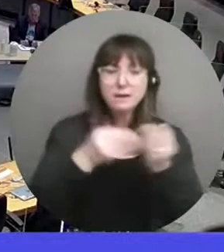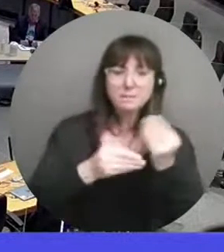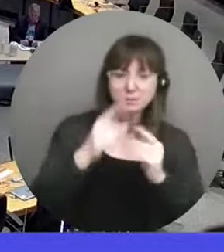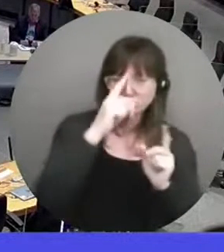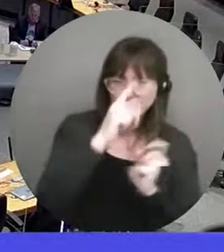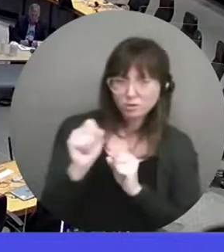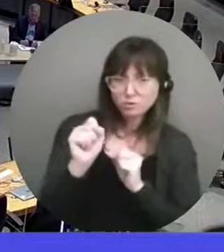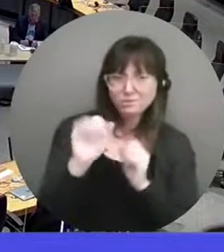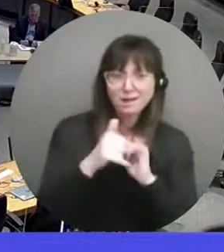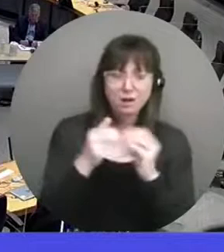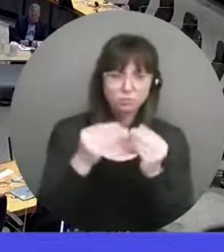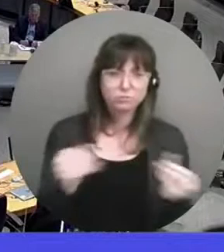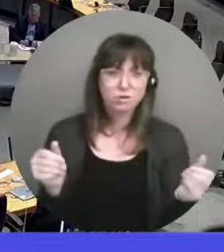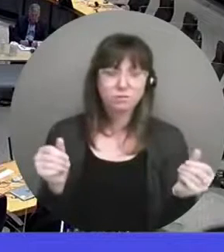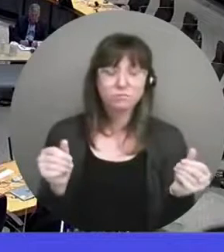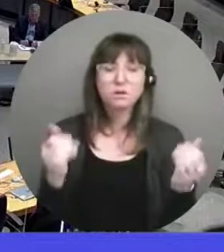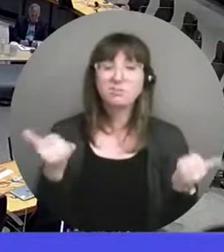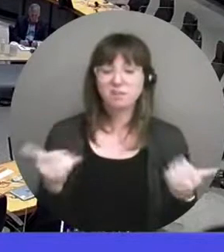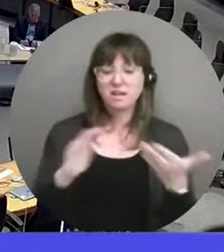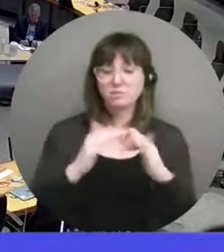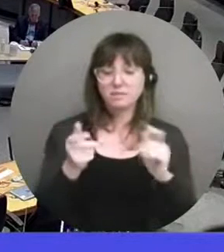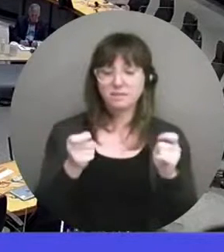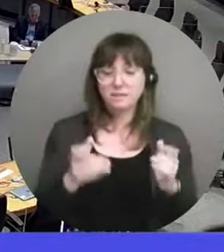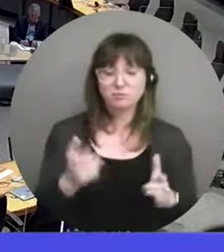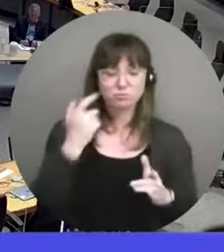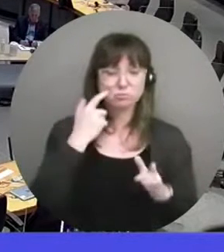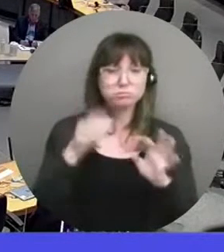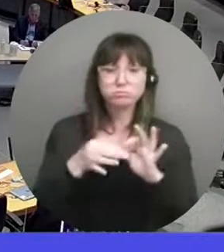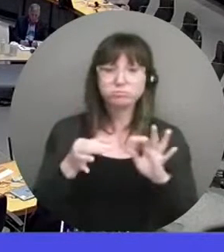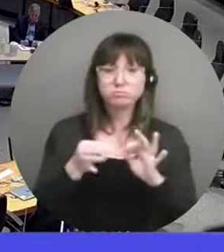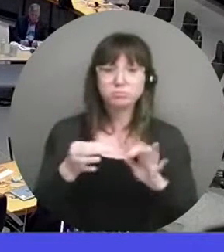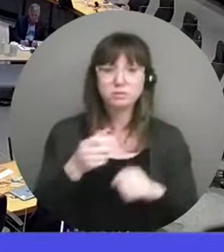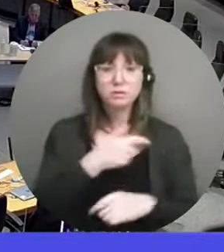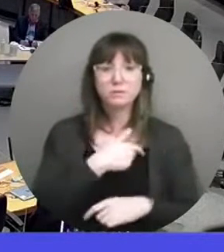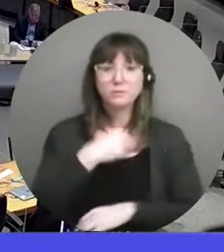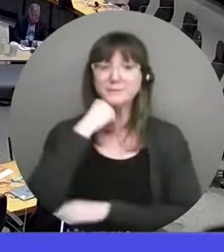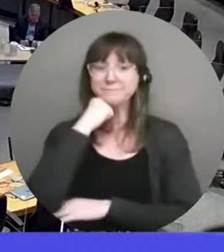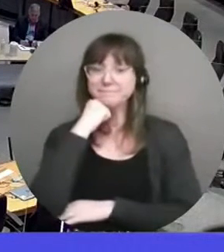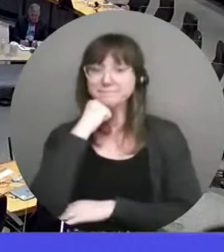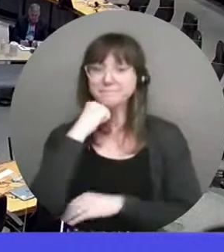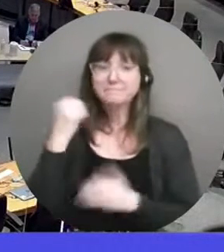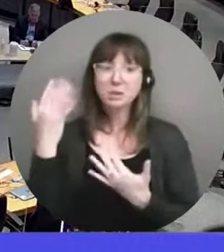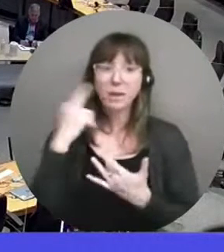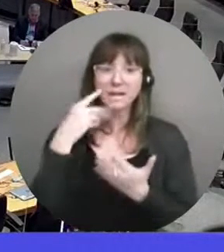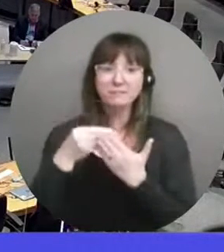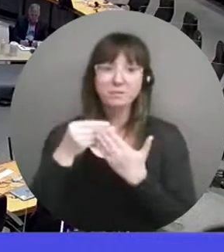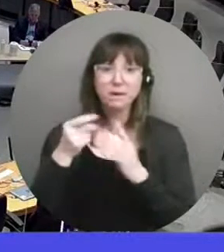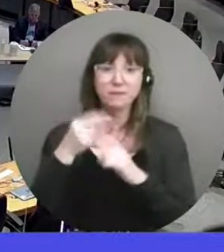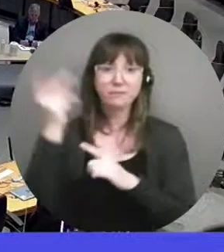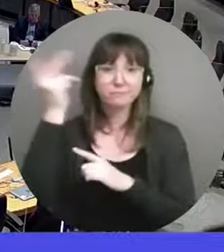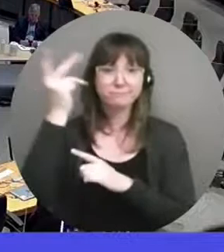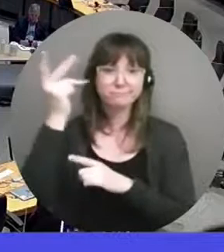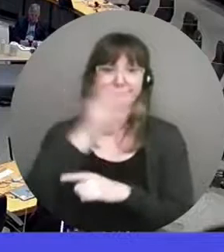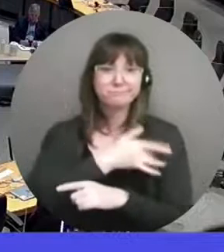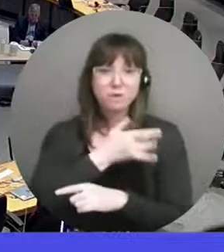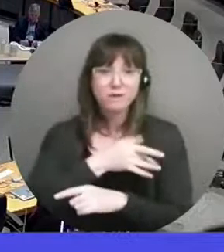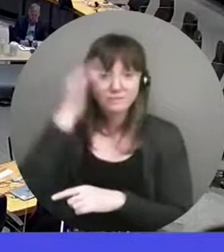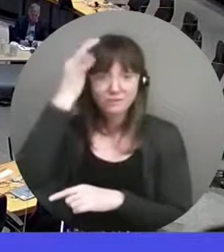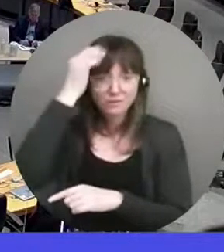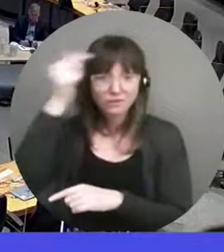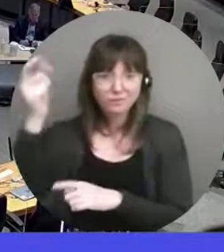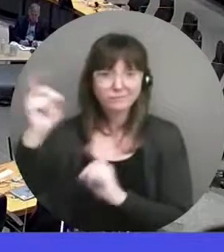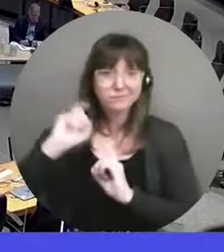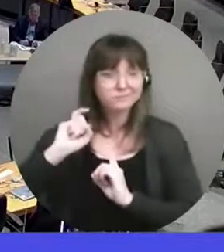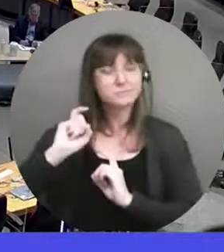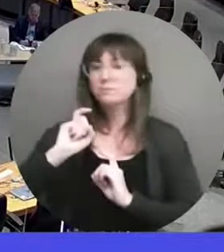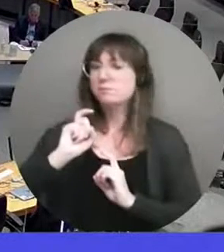because as the city manager has said, we're not just sitting and waiting for bailout checks. We've got other mitigation strategies. We are saving money. We're